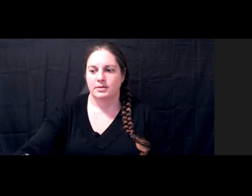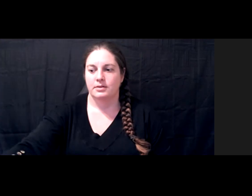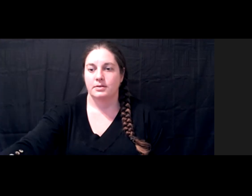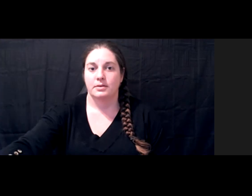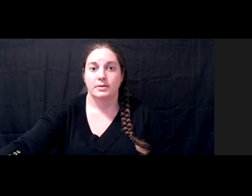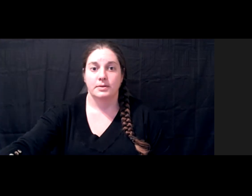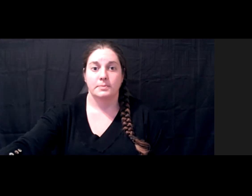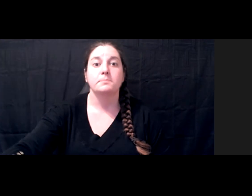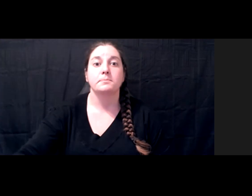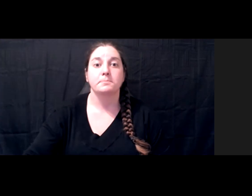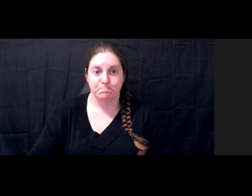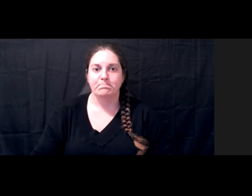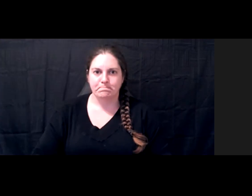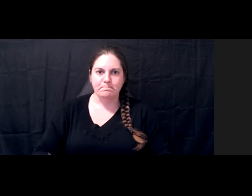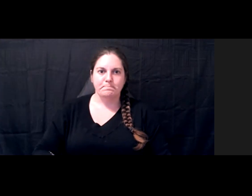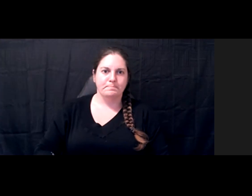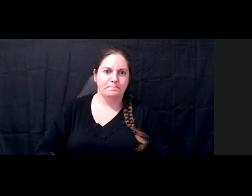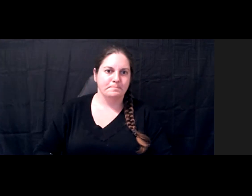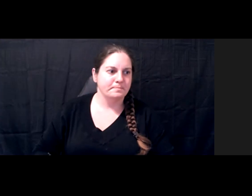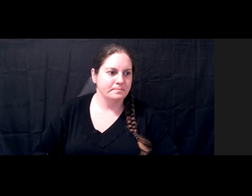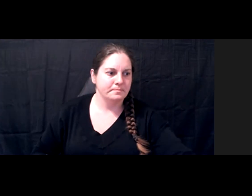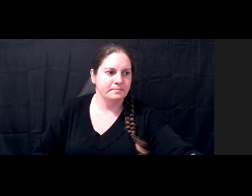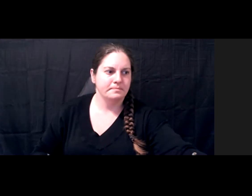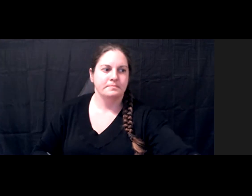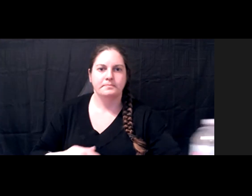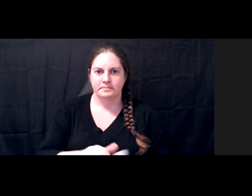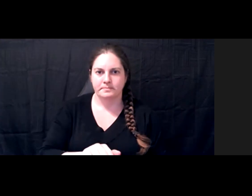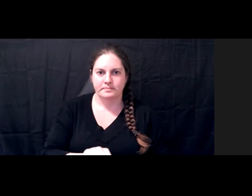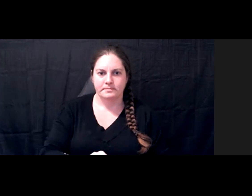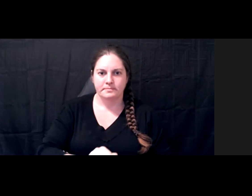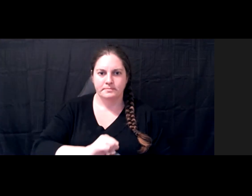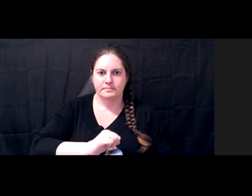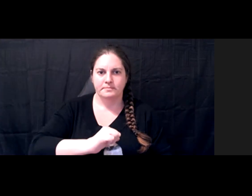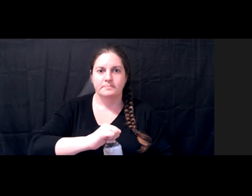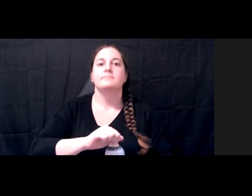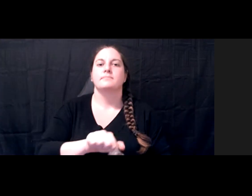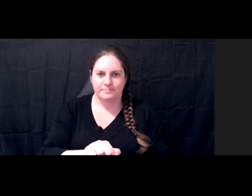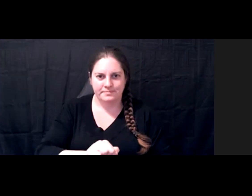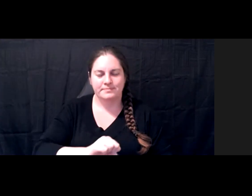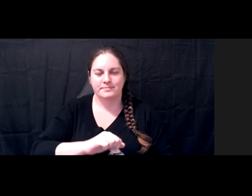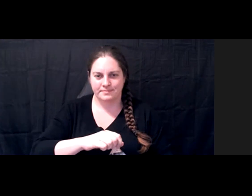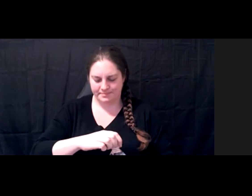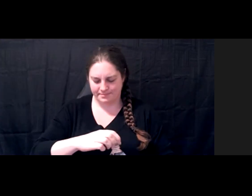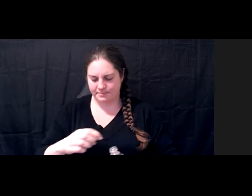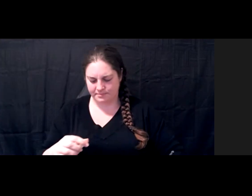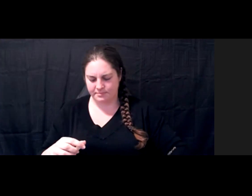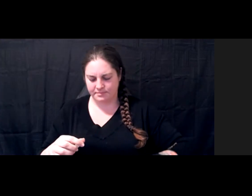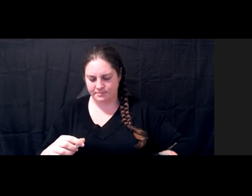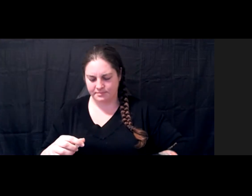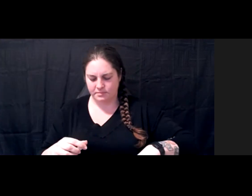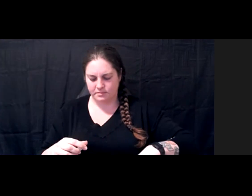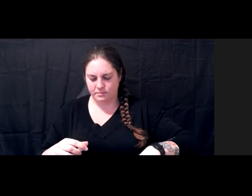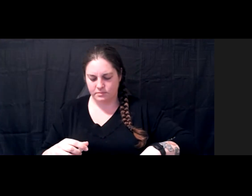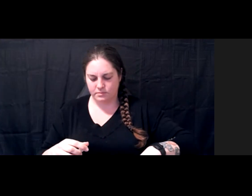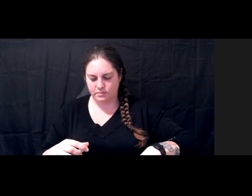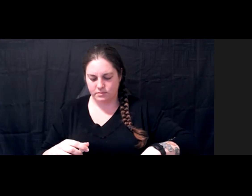who has a hearing impairment, I can't. That's why I caption the videos, and all my notes are available. I'll